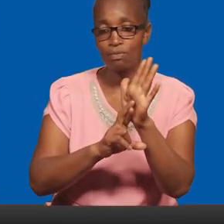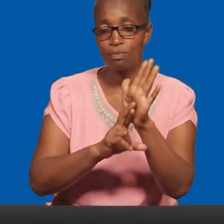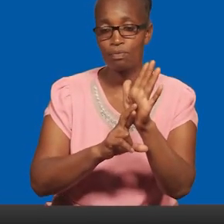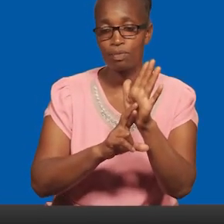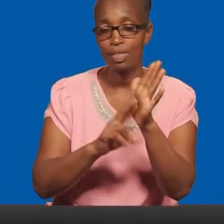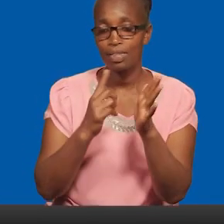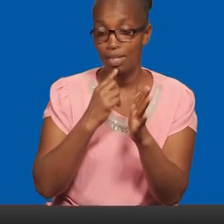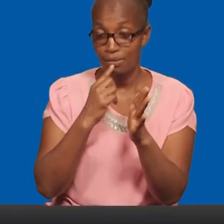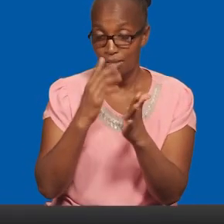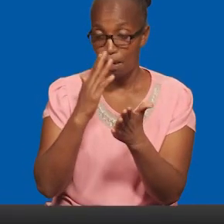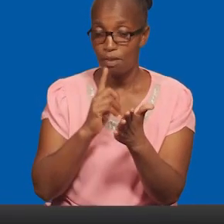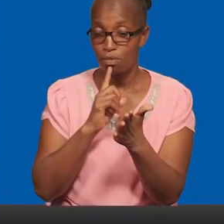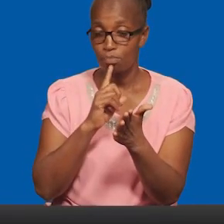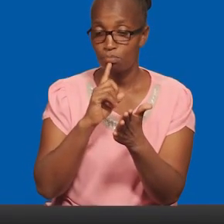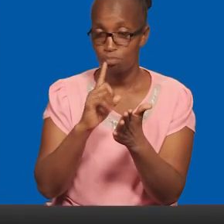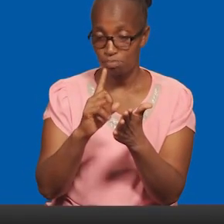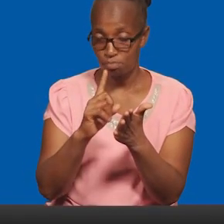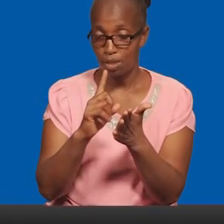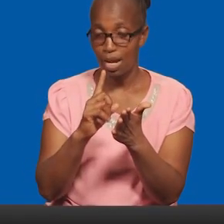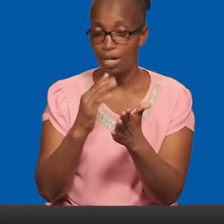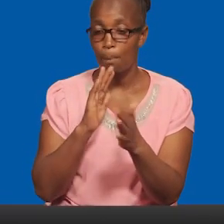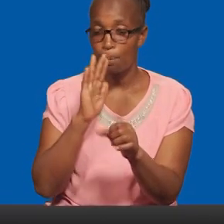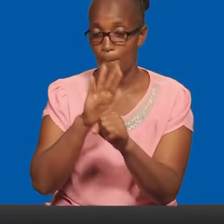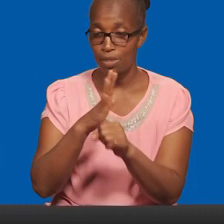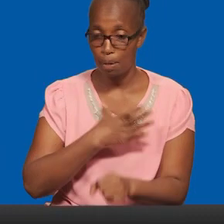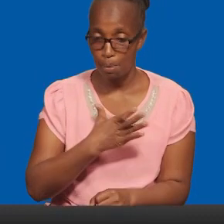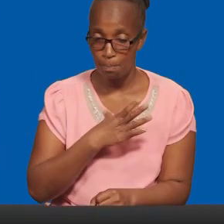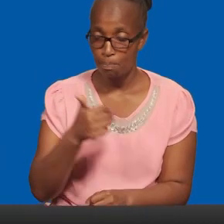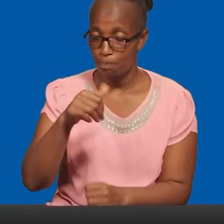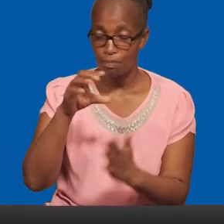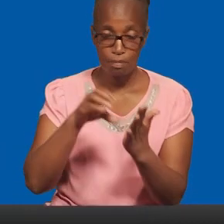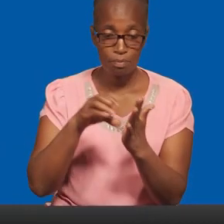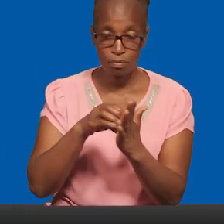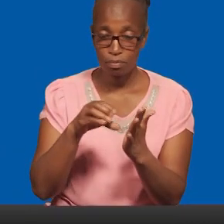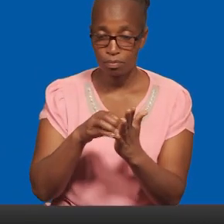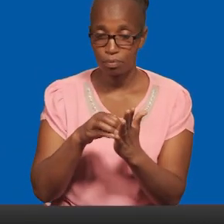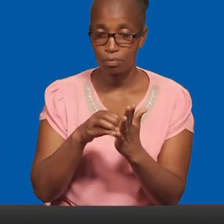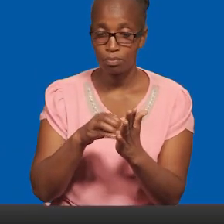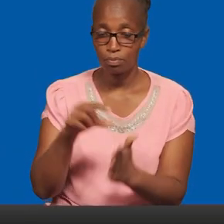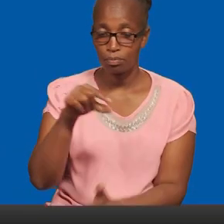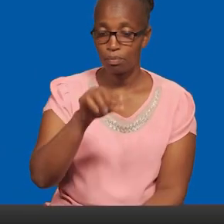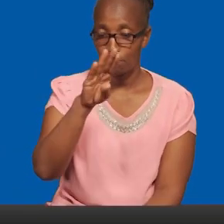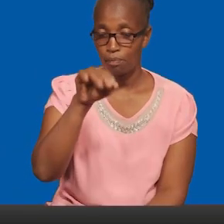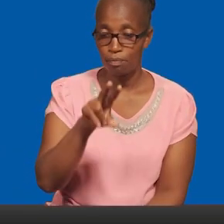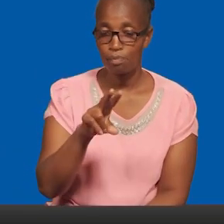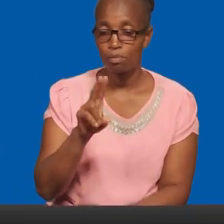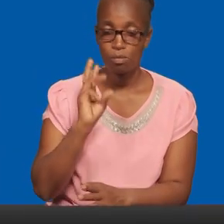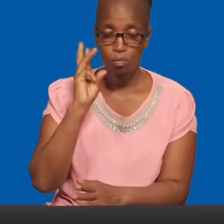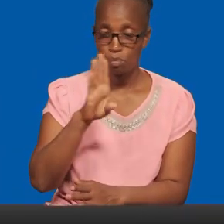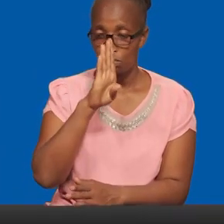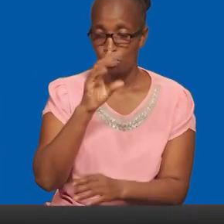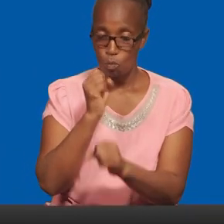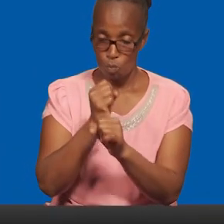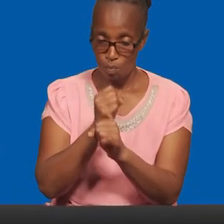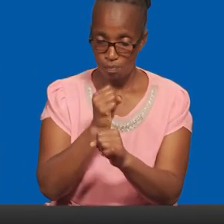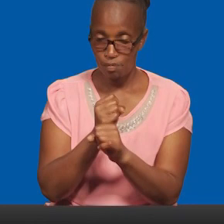kutoka kituo cha polisi cha Uriri, Luisana Akoth, aliwahakikishia wakaazi wa eneo hilo kuwa kesi zozote za dhulma za